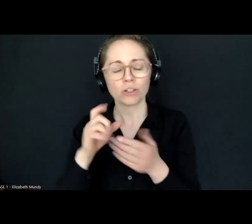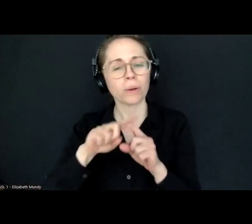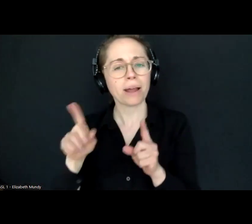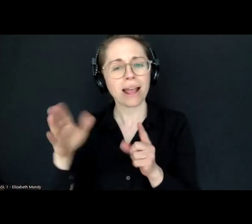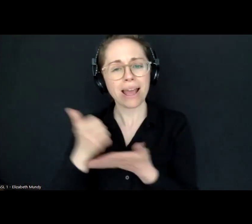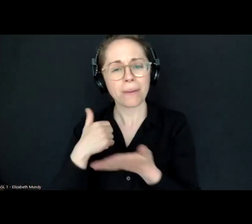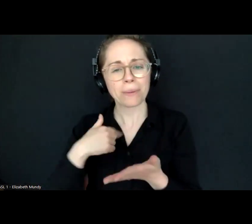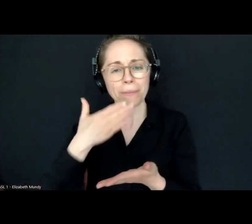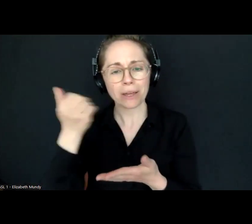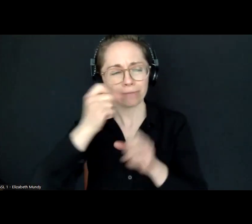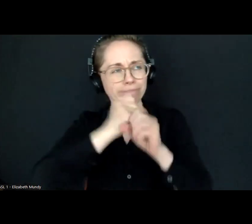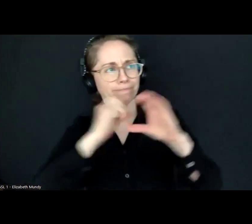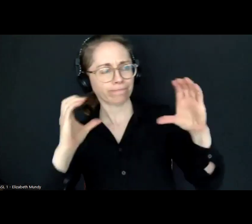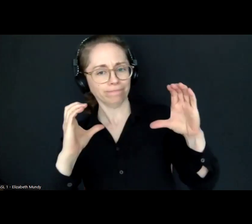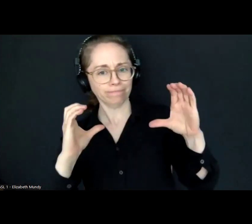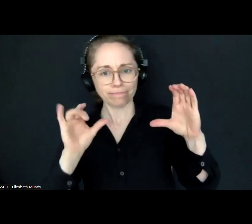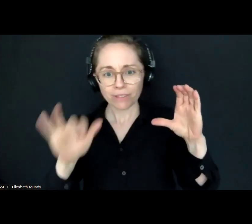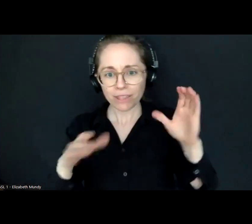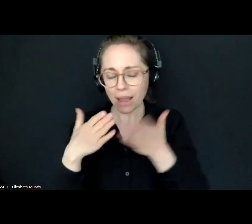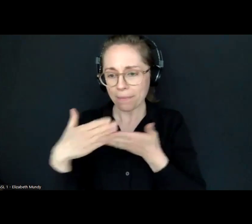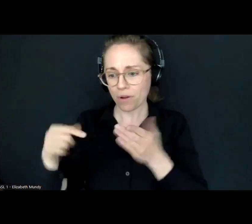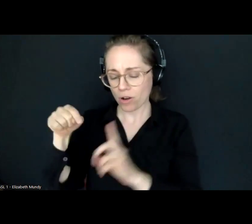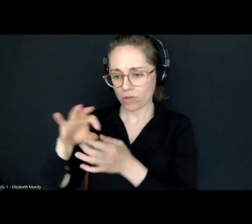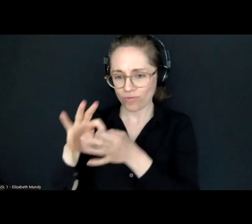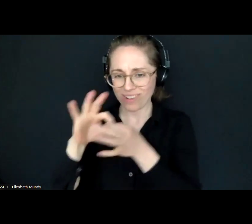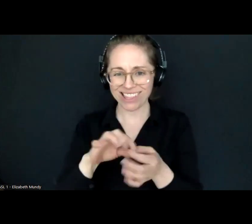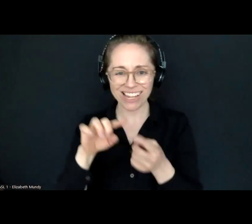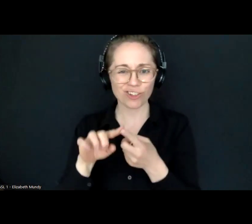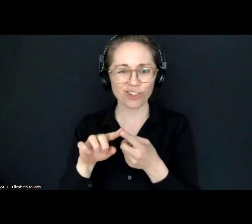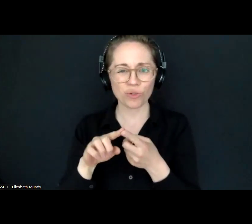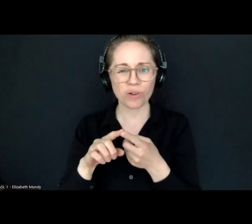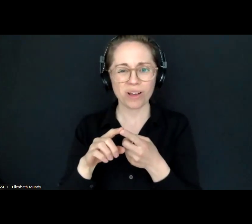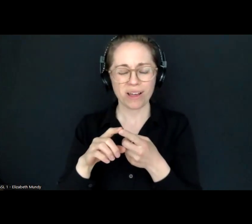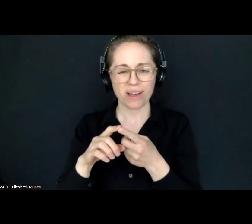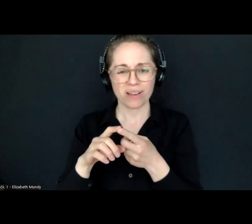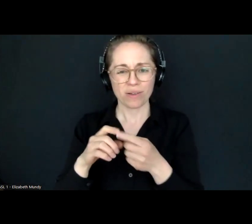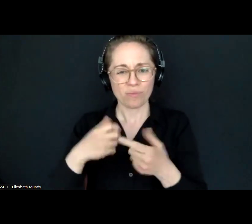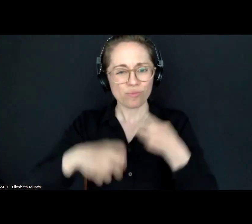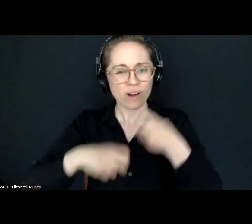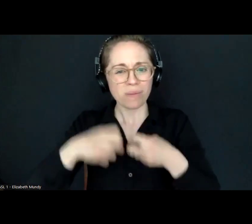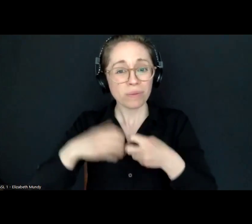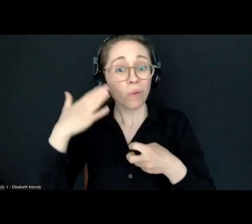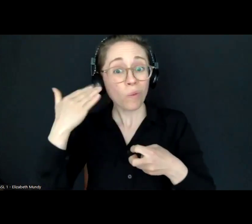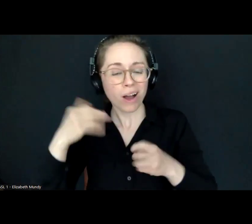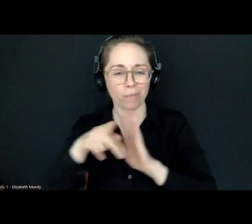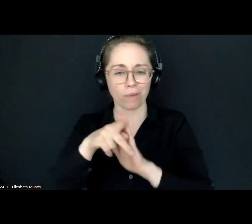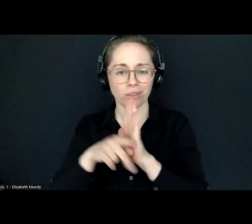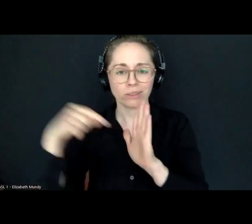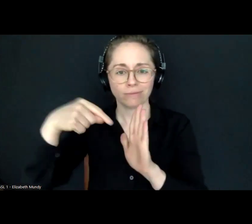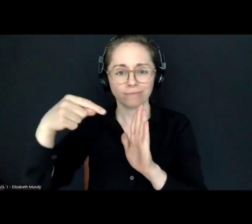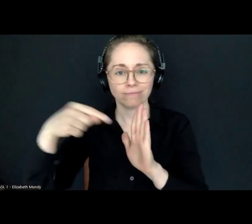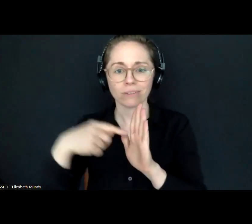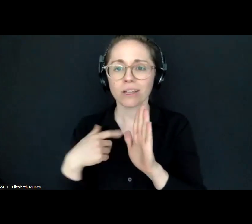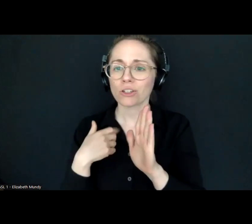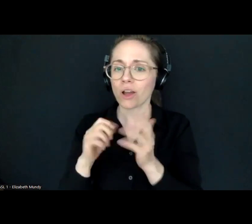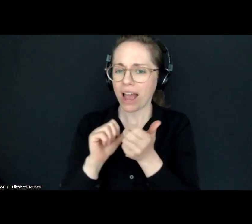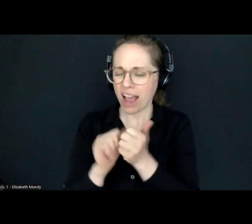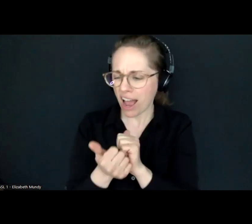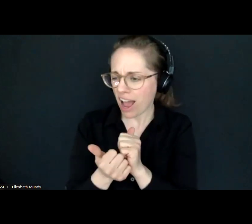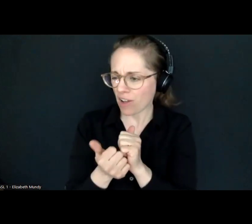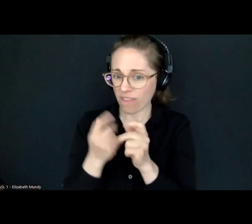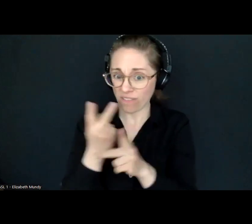understand the piece around the policy barriers. And is there a way to further define what those are so that